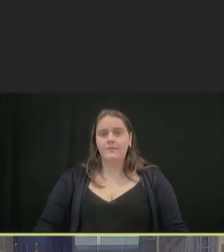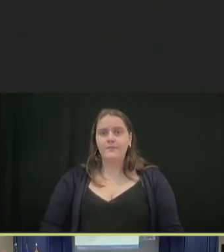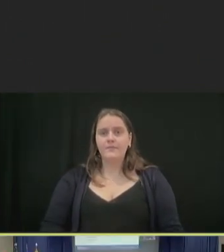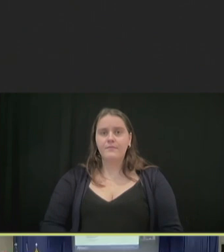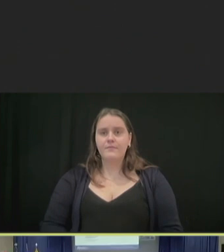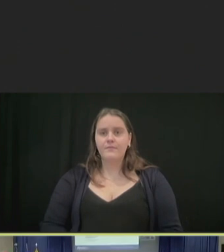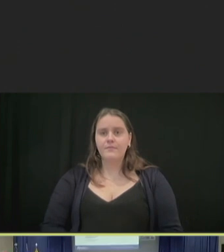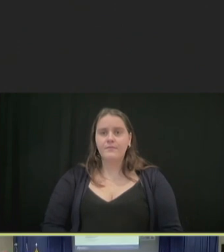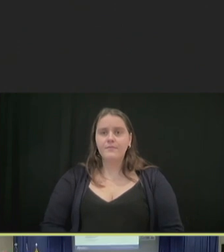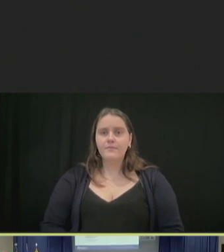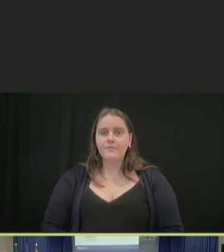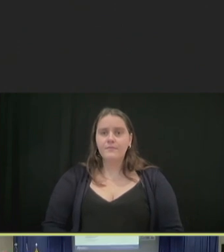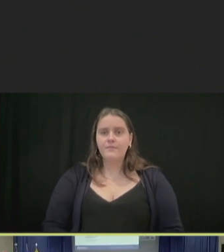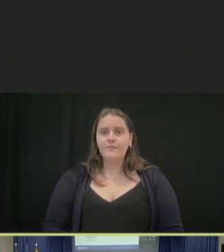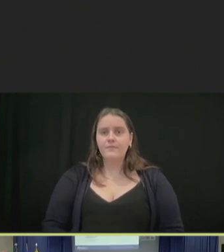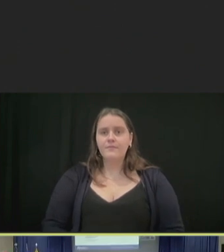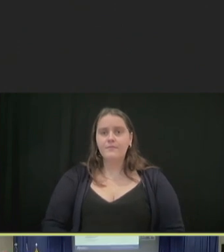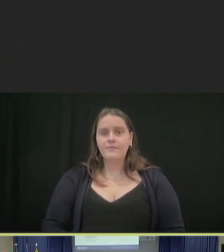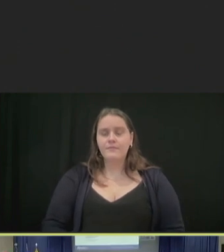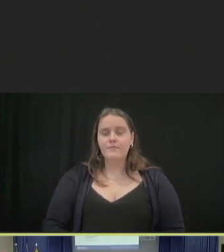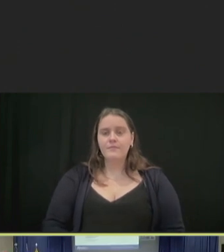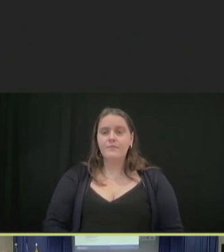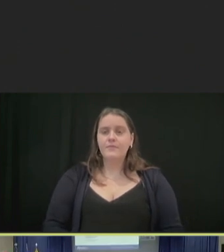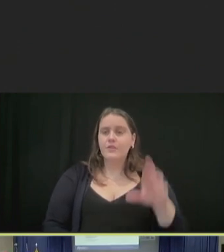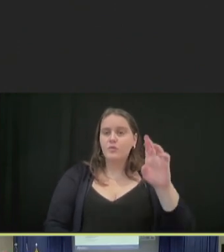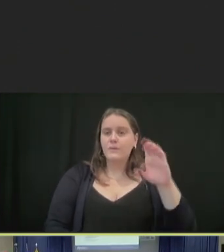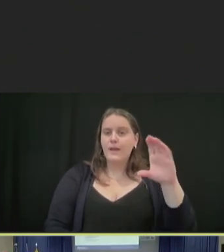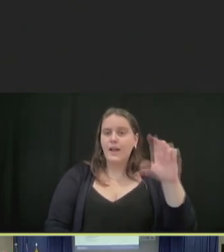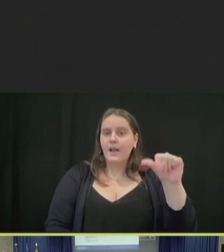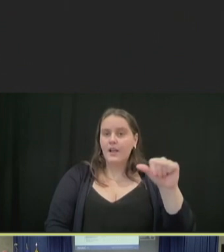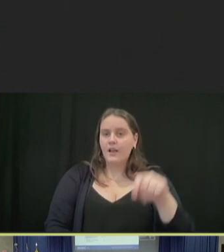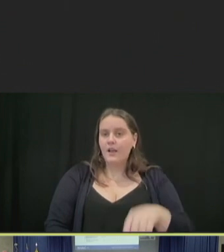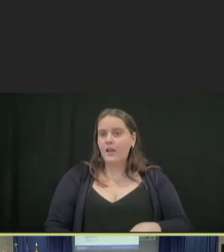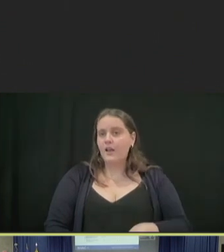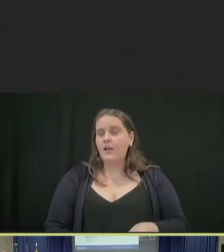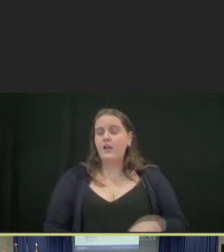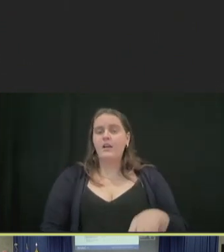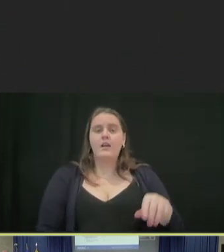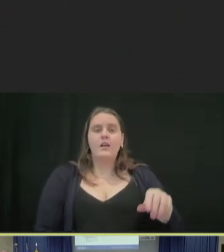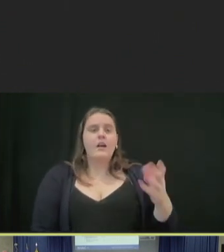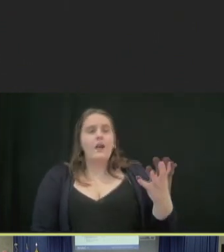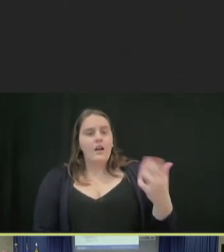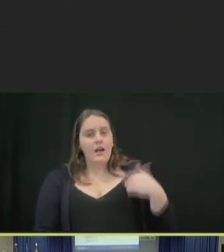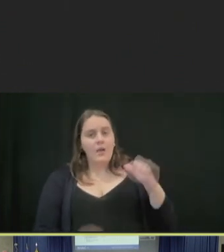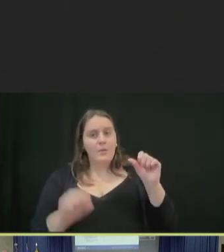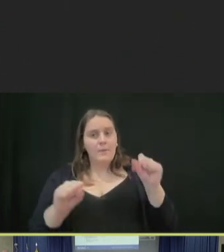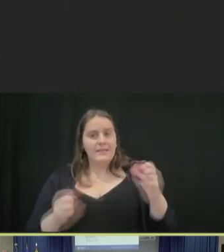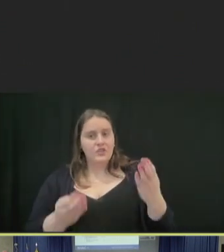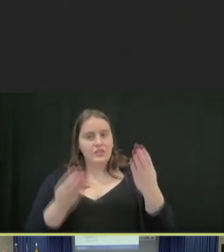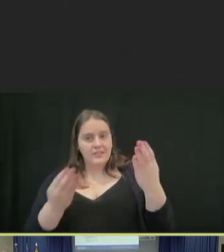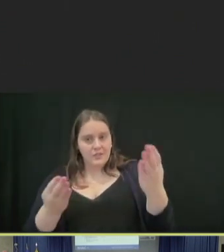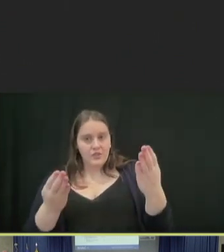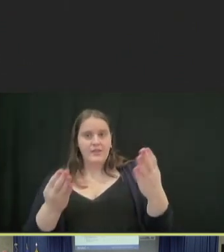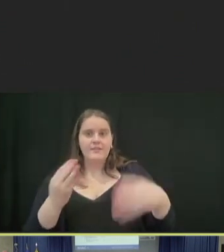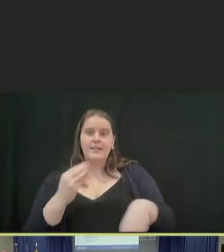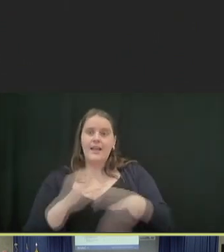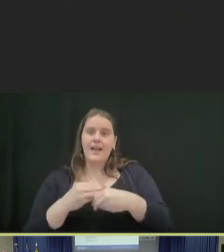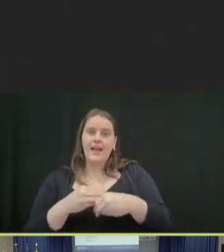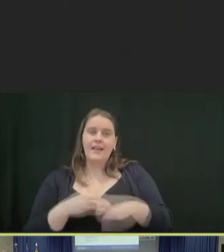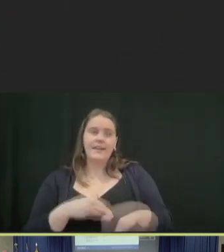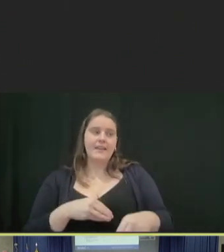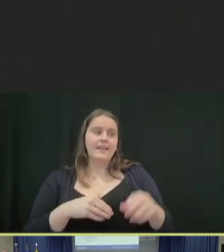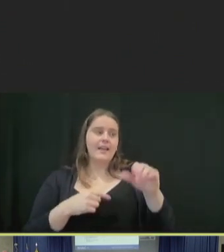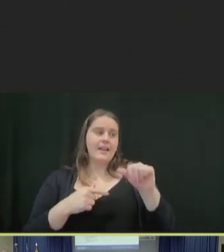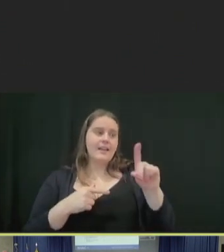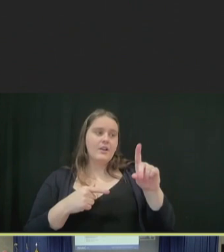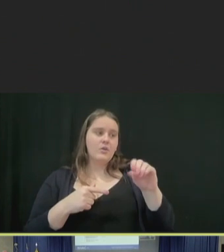Rebecca, please. I would potentially suggest adding an adolescent measure in there as